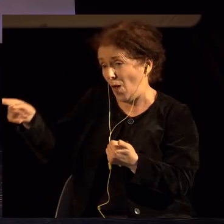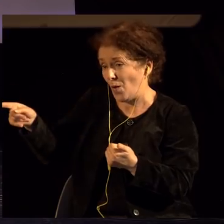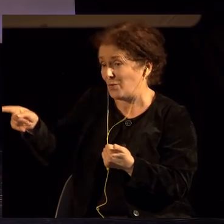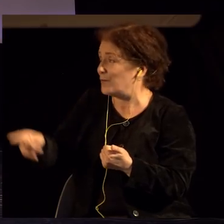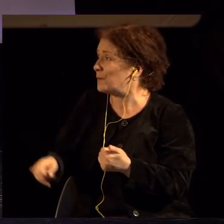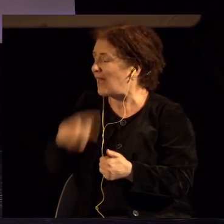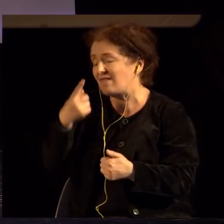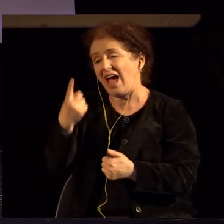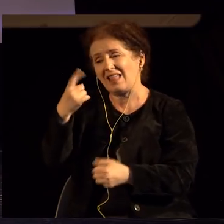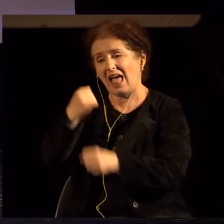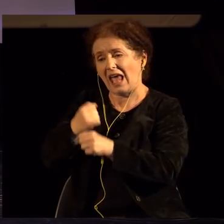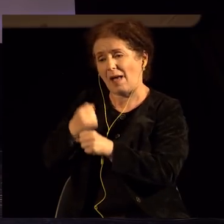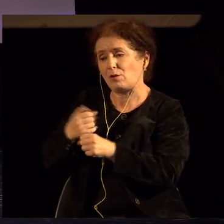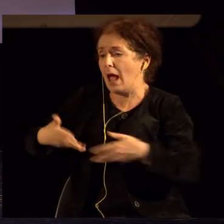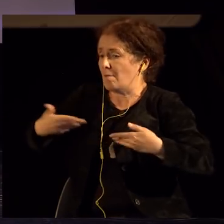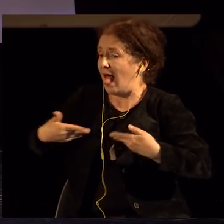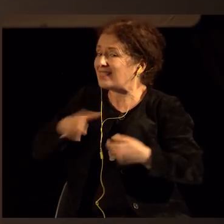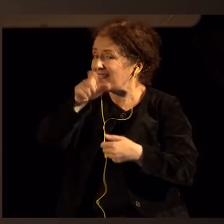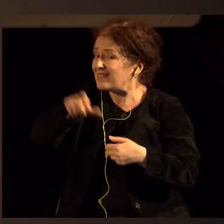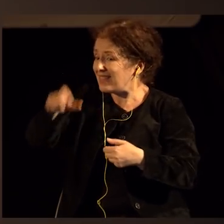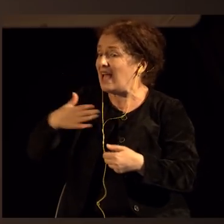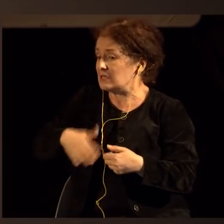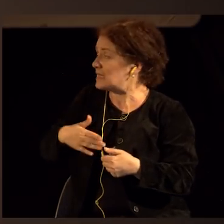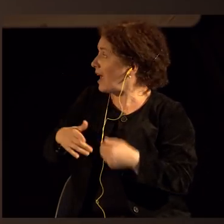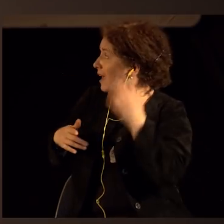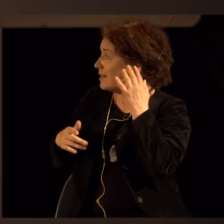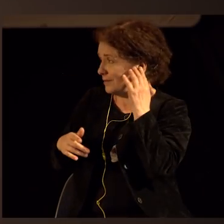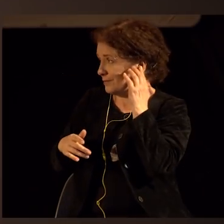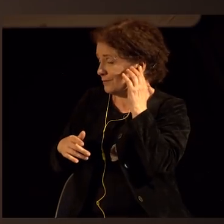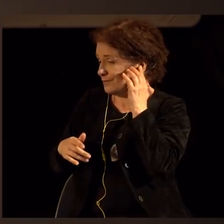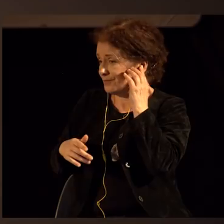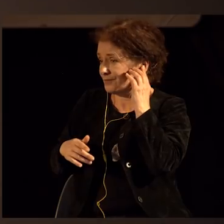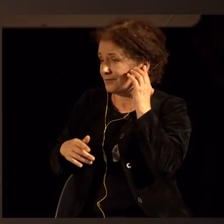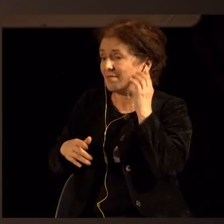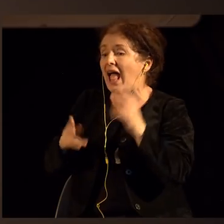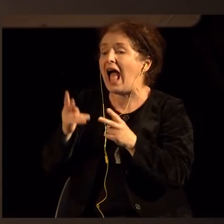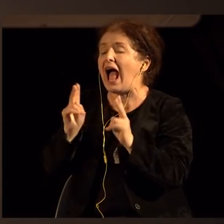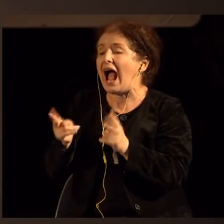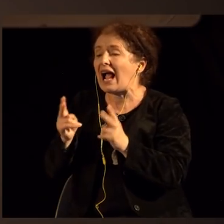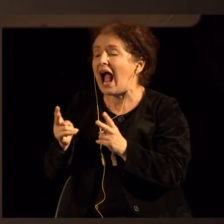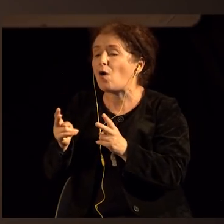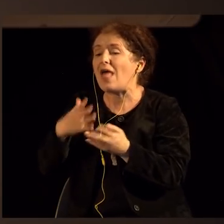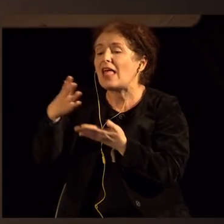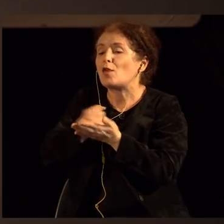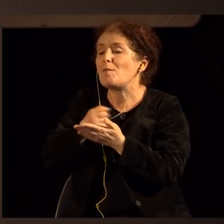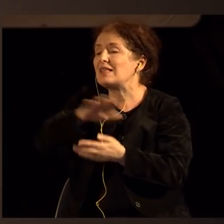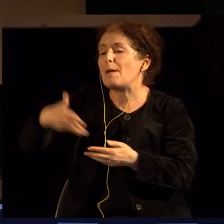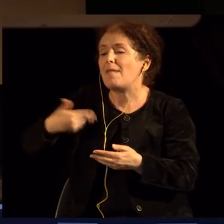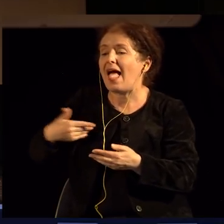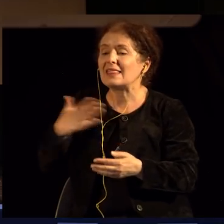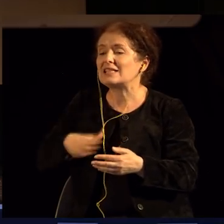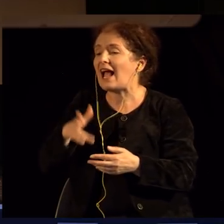they want to talk about the good stuff, right? They want to talk about giving and getting pleasure. They want to talk about falling in love and keeping a relationship.